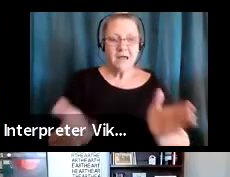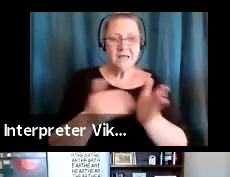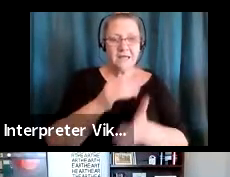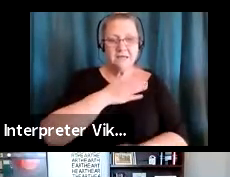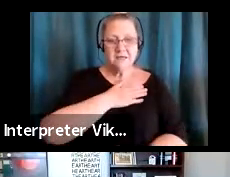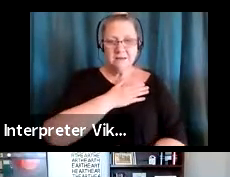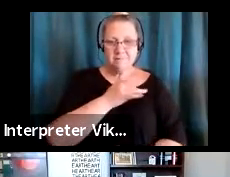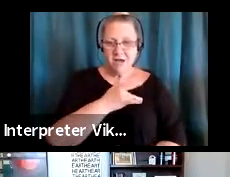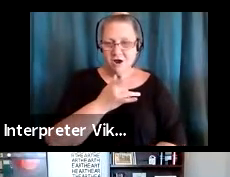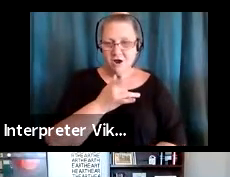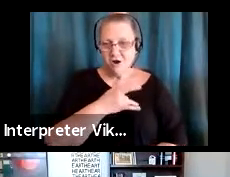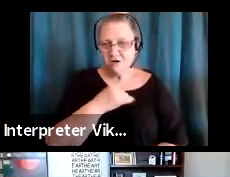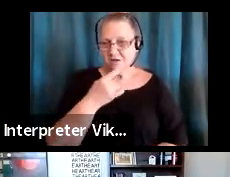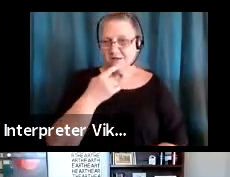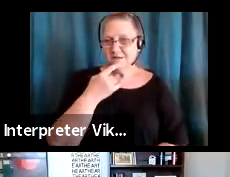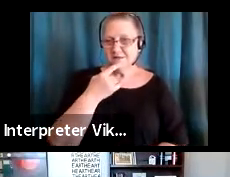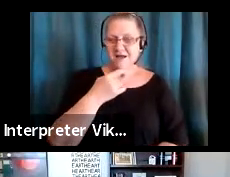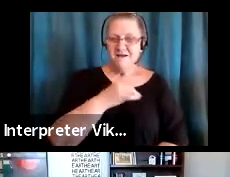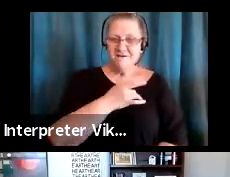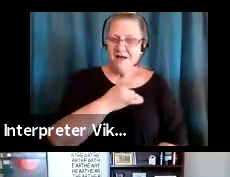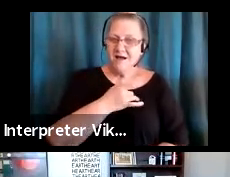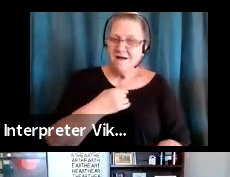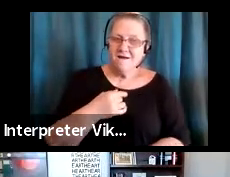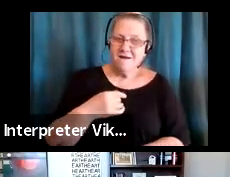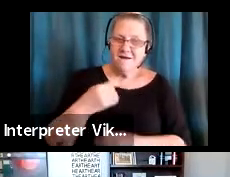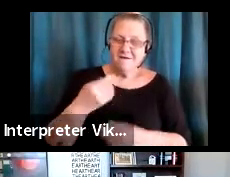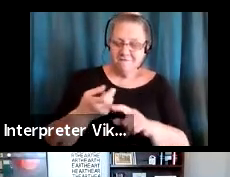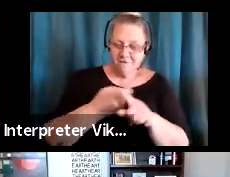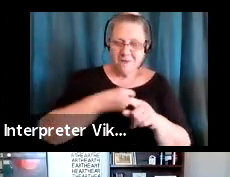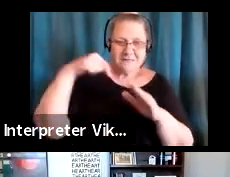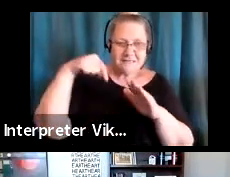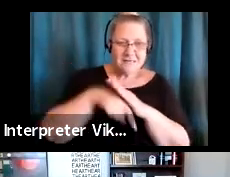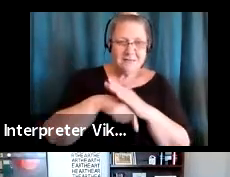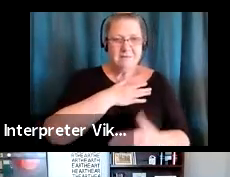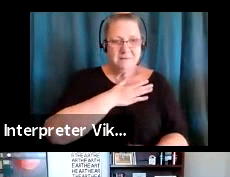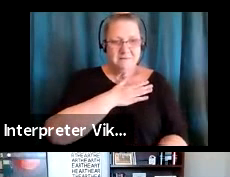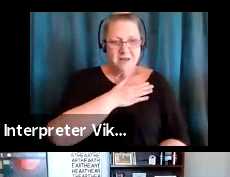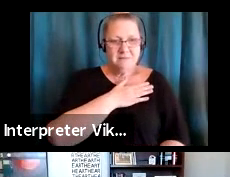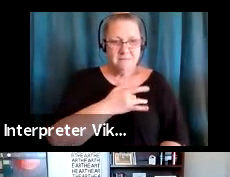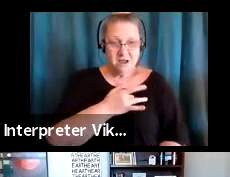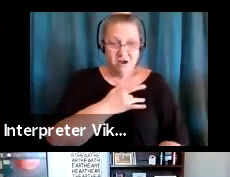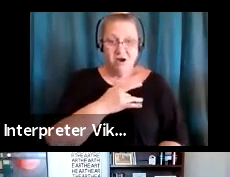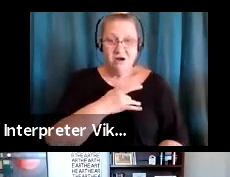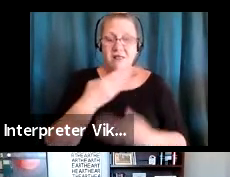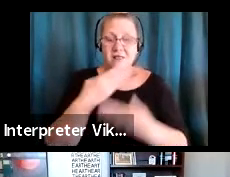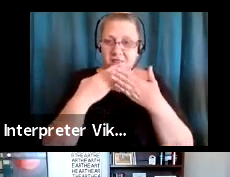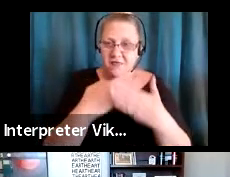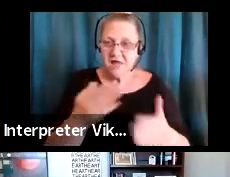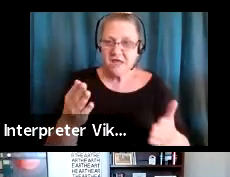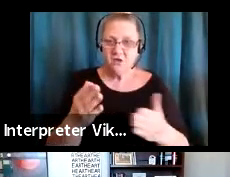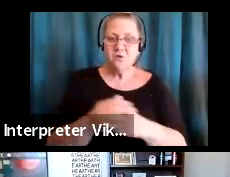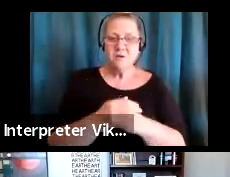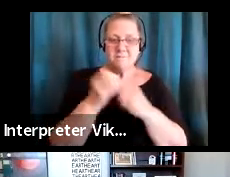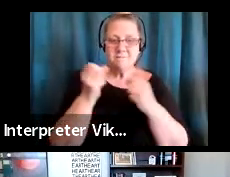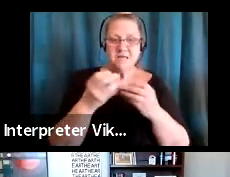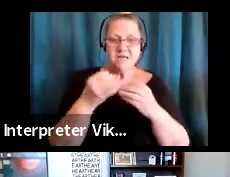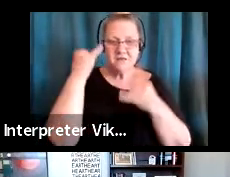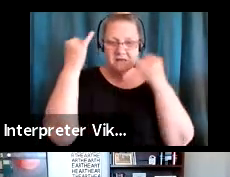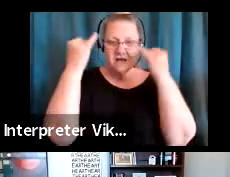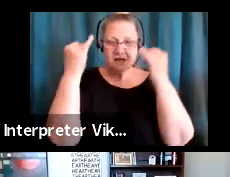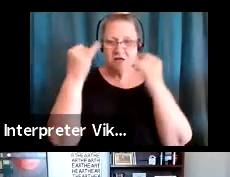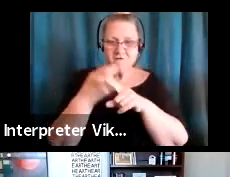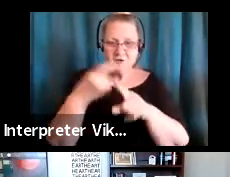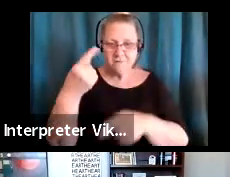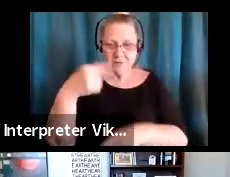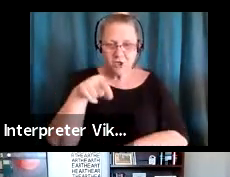heart felt thank you to each of you. When I spoke to you last time, a lot of these ideas came directly from our conversation. A lot